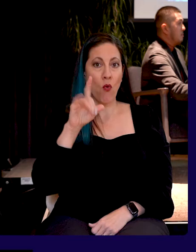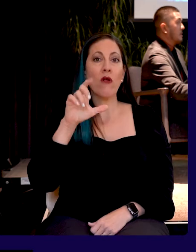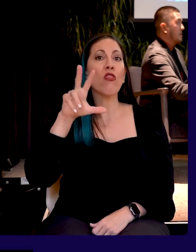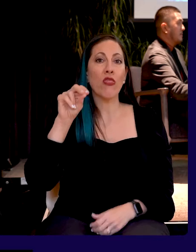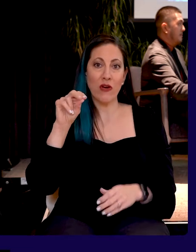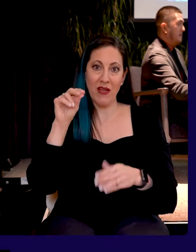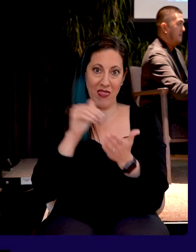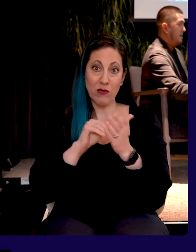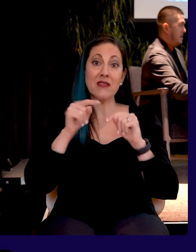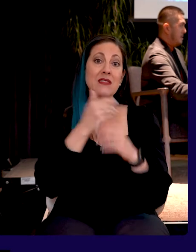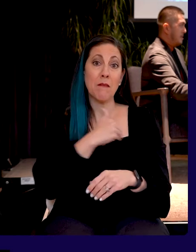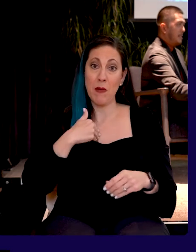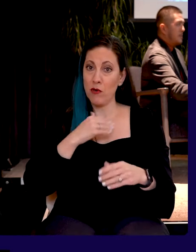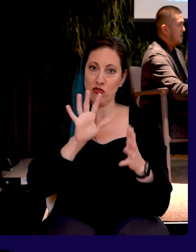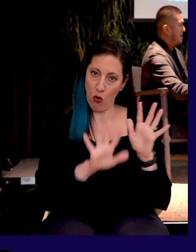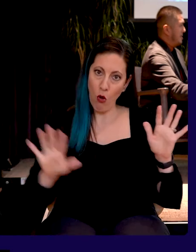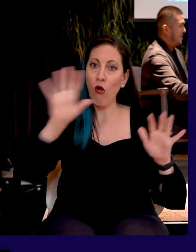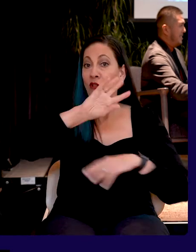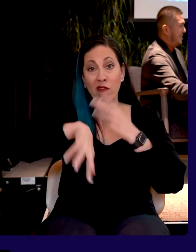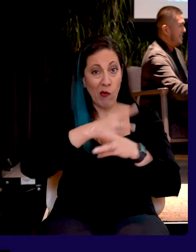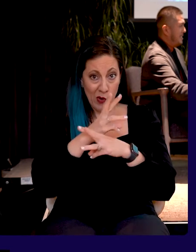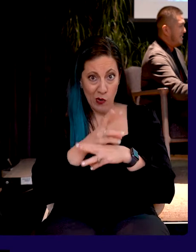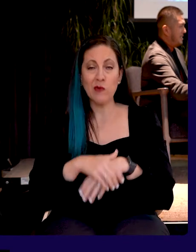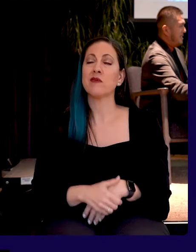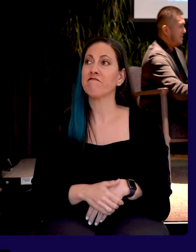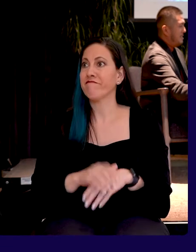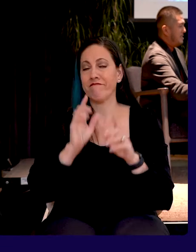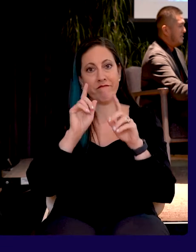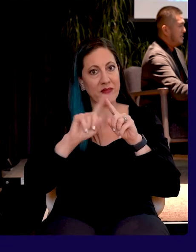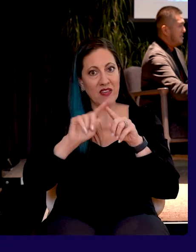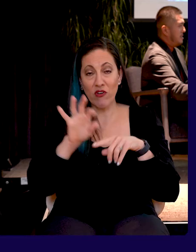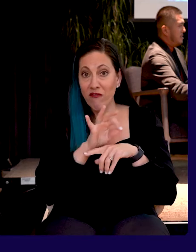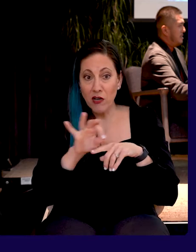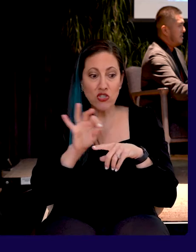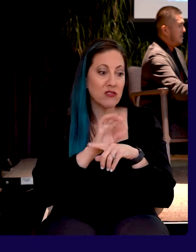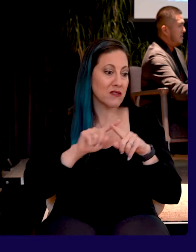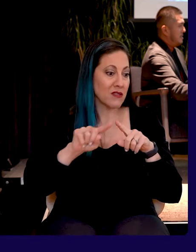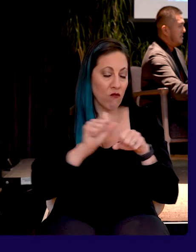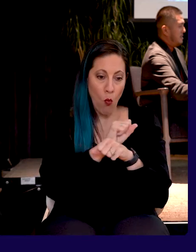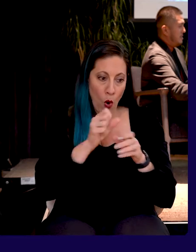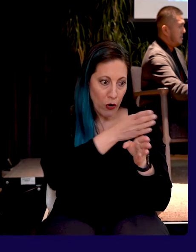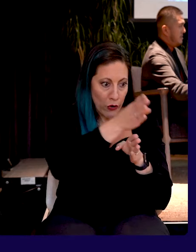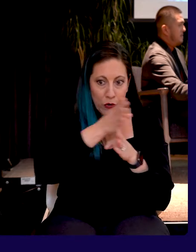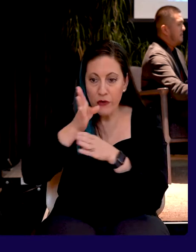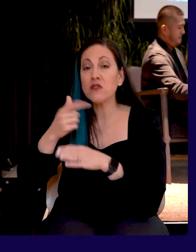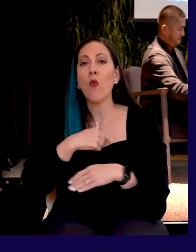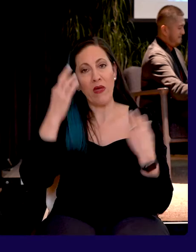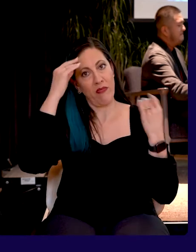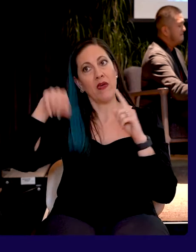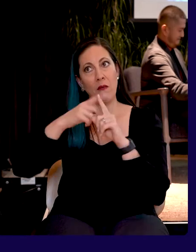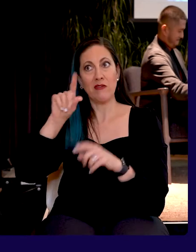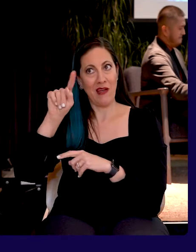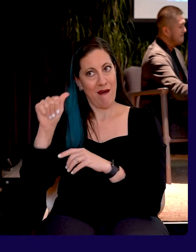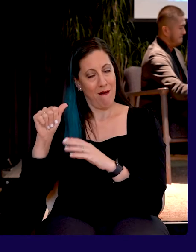team members globally. So it's a lot across many different functions. And for us, we think about data, of course, number one,